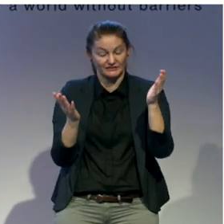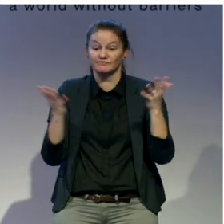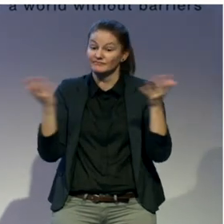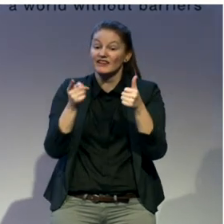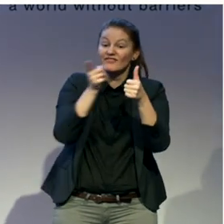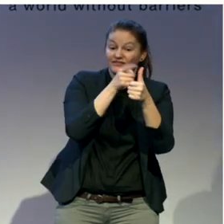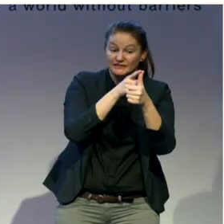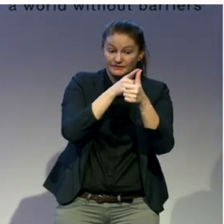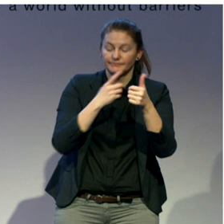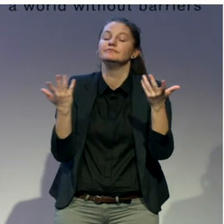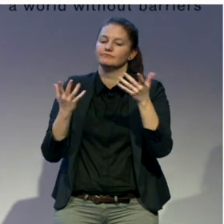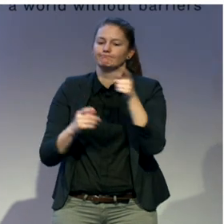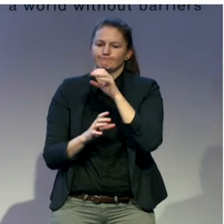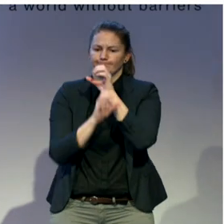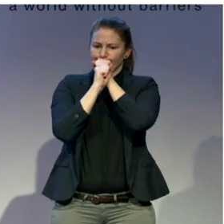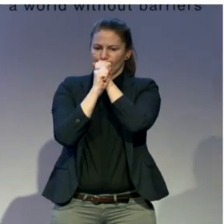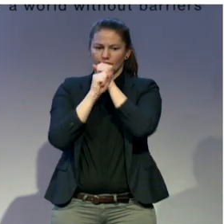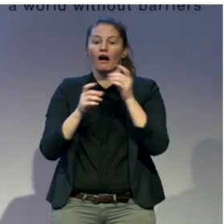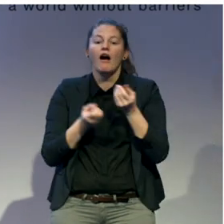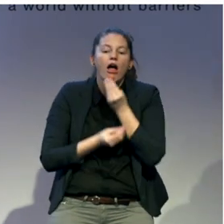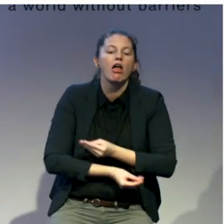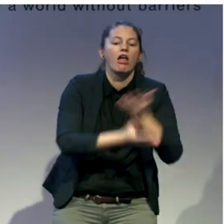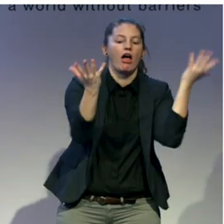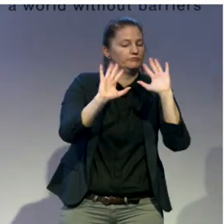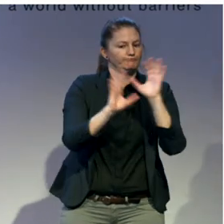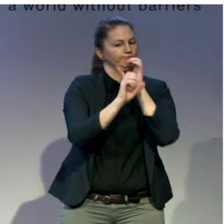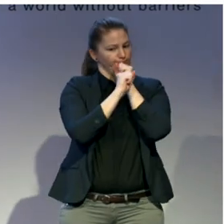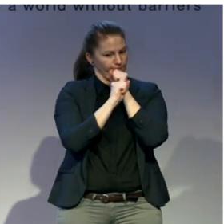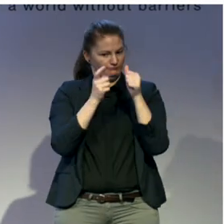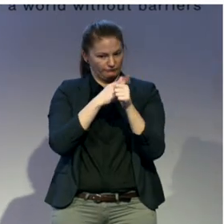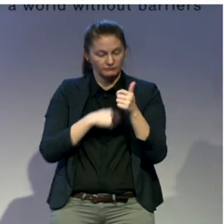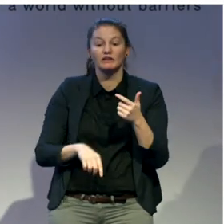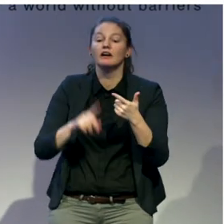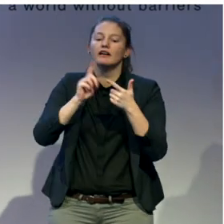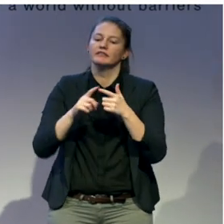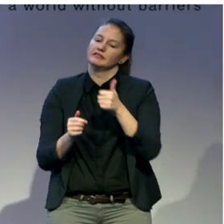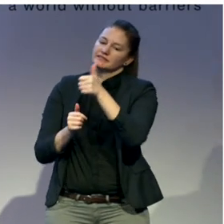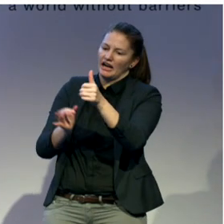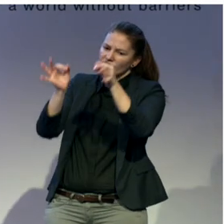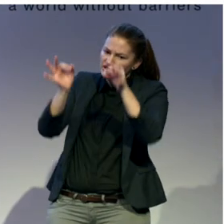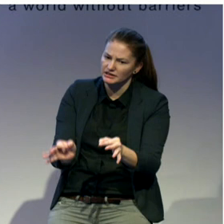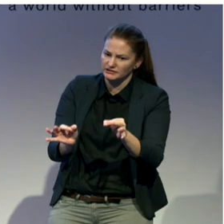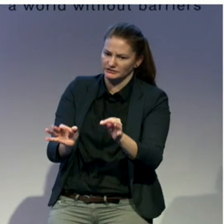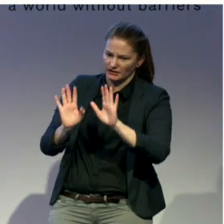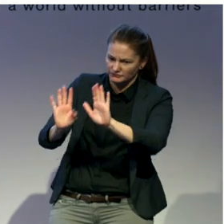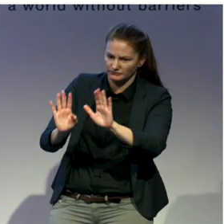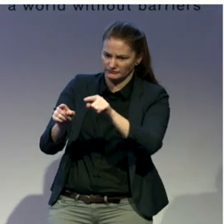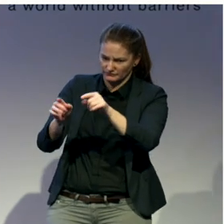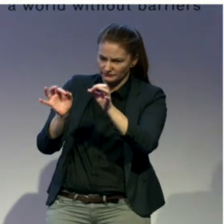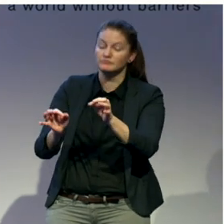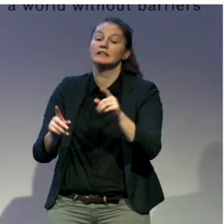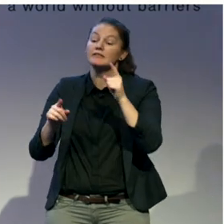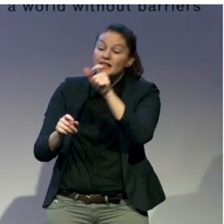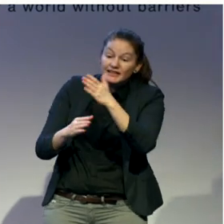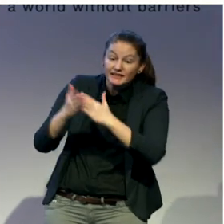can make decisions about their reproductive lives. And we created a tool to support this decision making. The